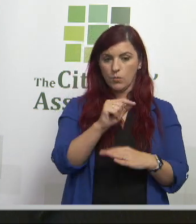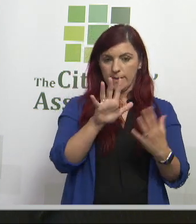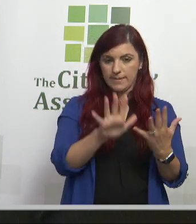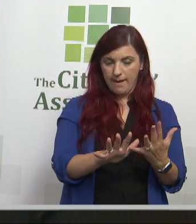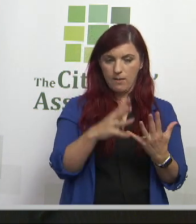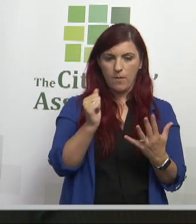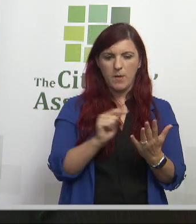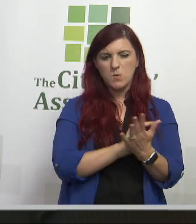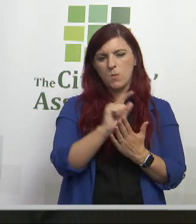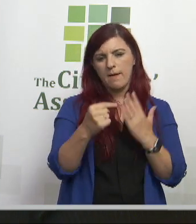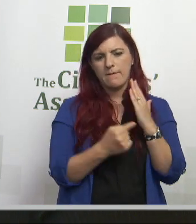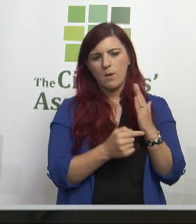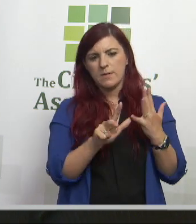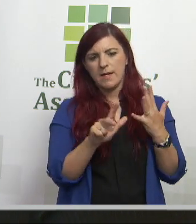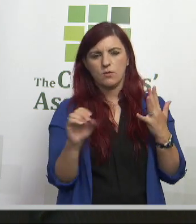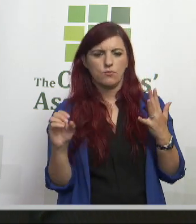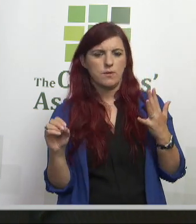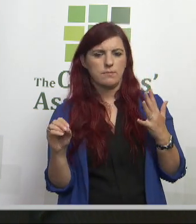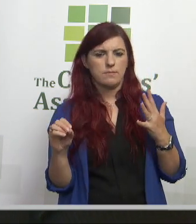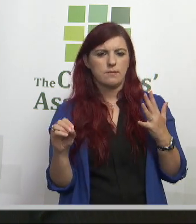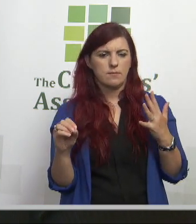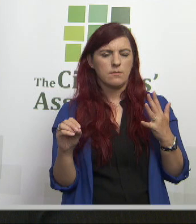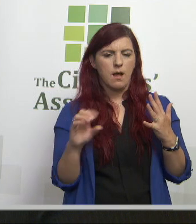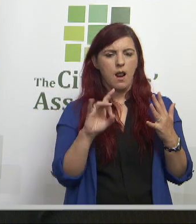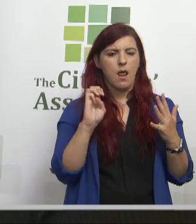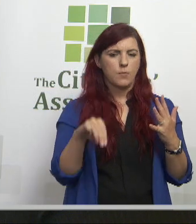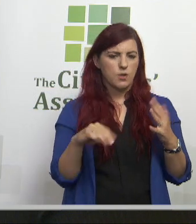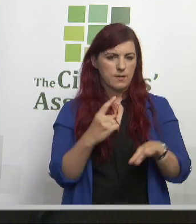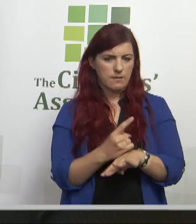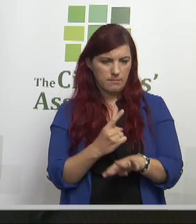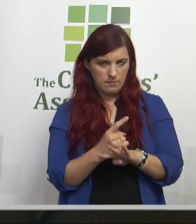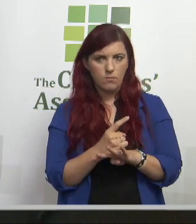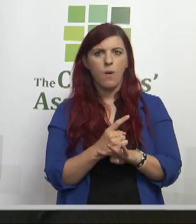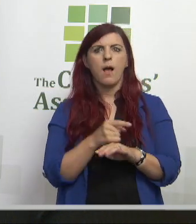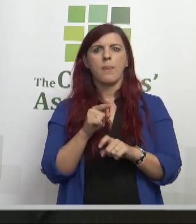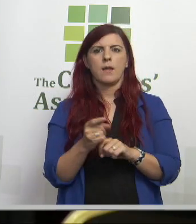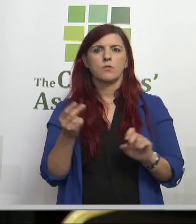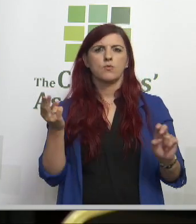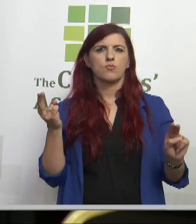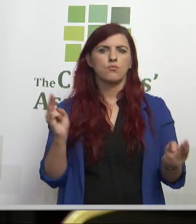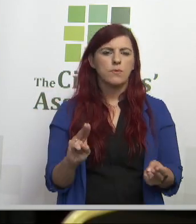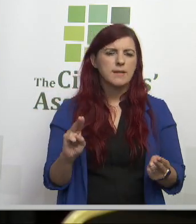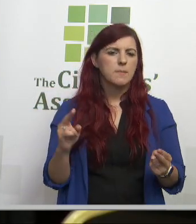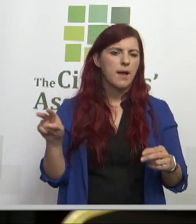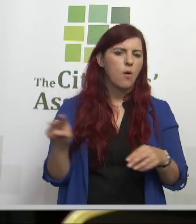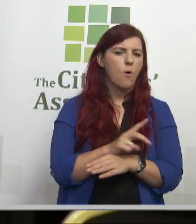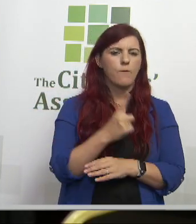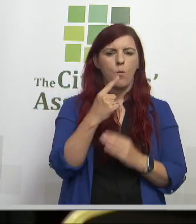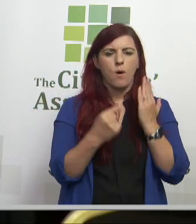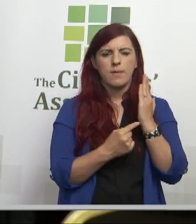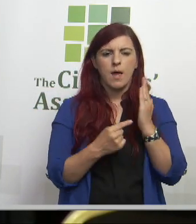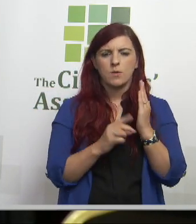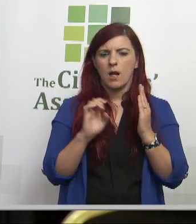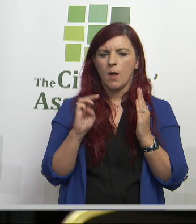had about 12,800 kilometres of hedges, which decreased by over 1,000 kilometres by the time we